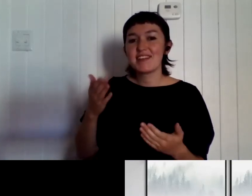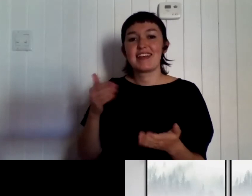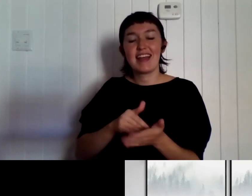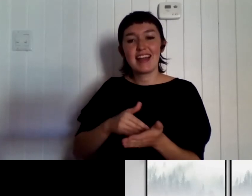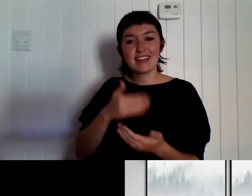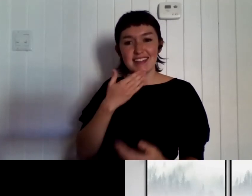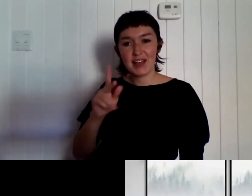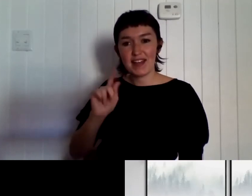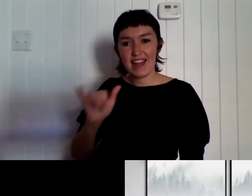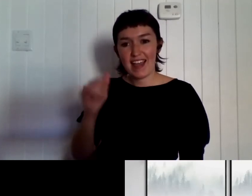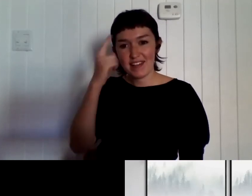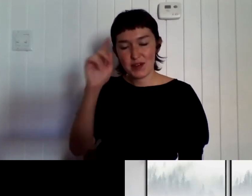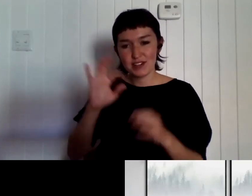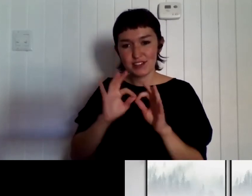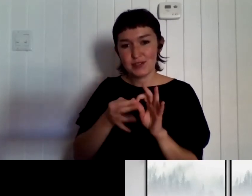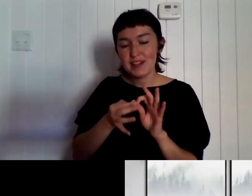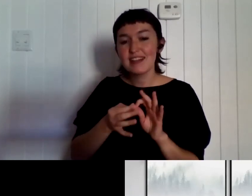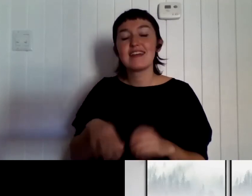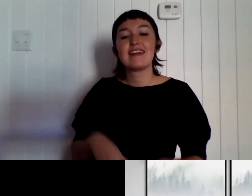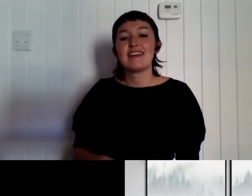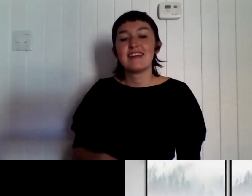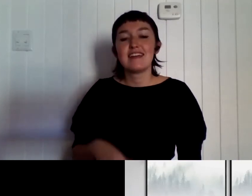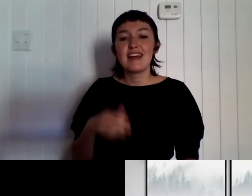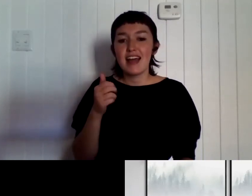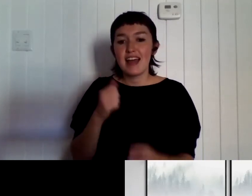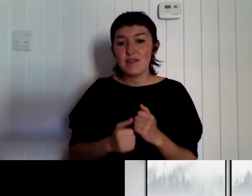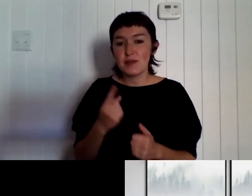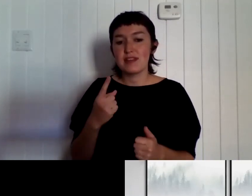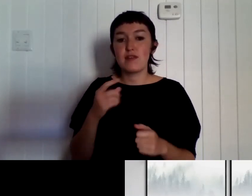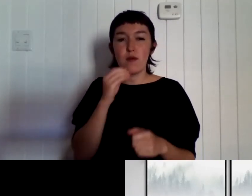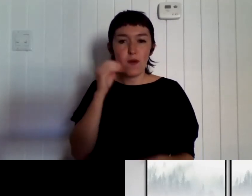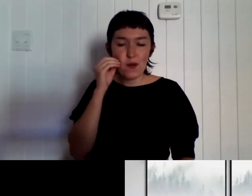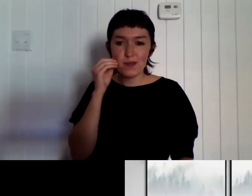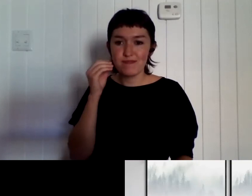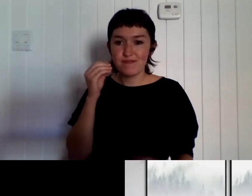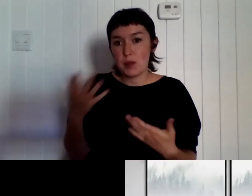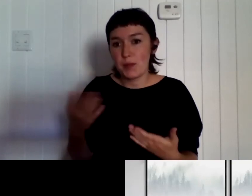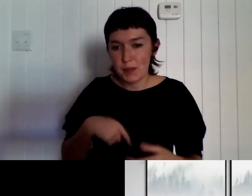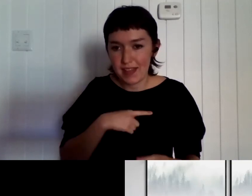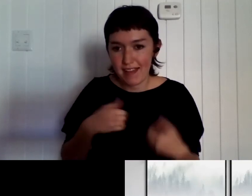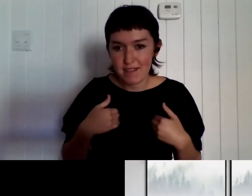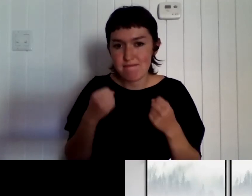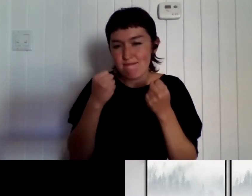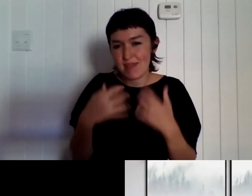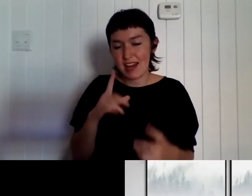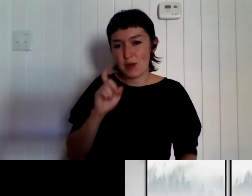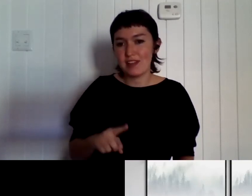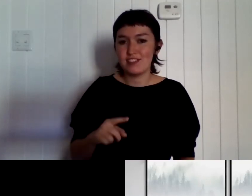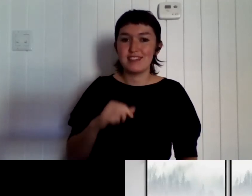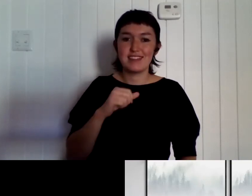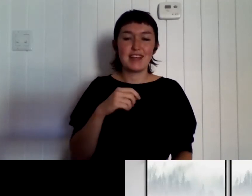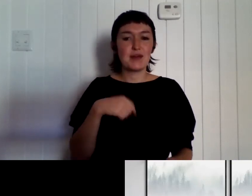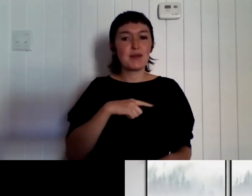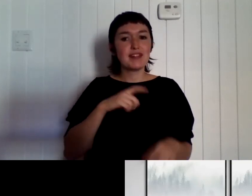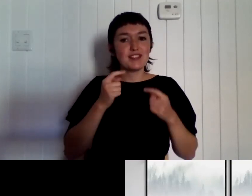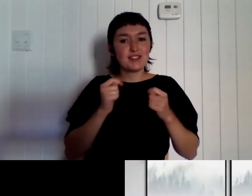us. Everybody at home, you can get it. So we had a lot of questions today and we didn't get to all of them, although I tried my best to get to as